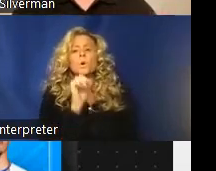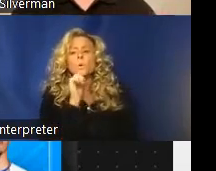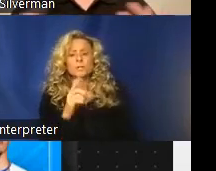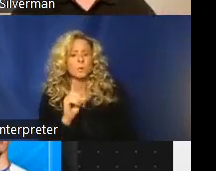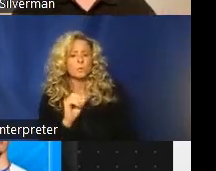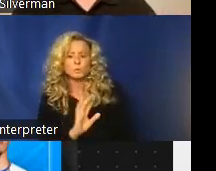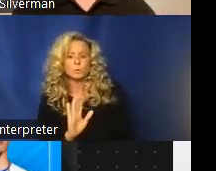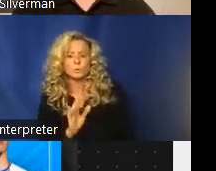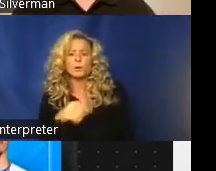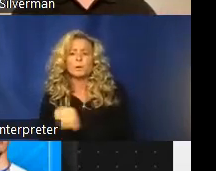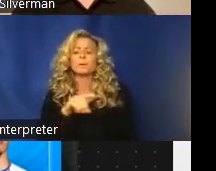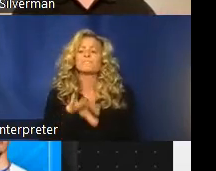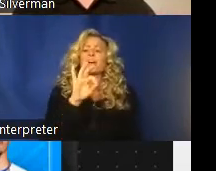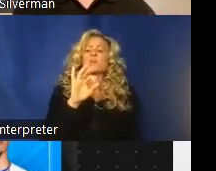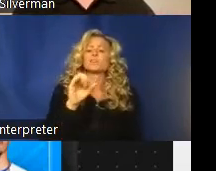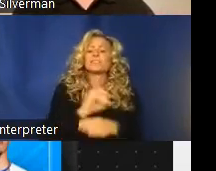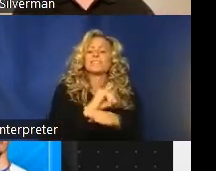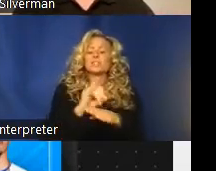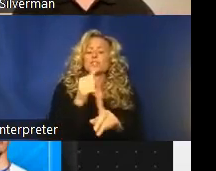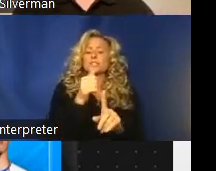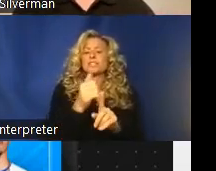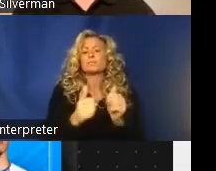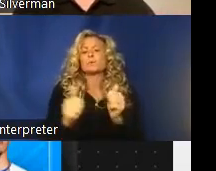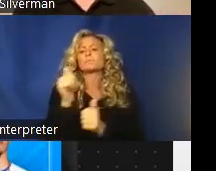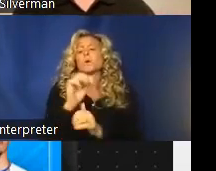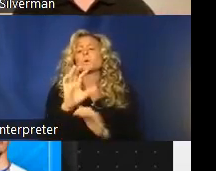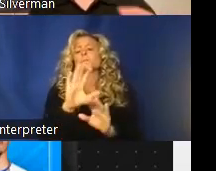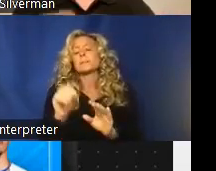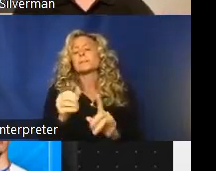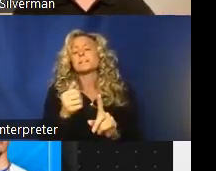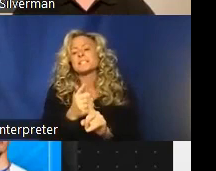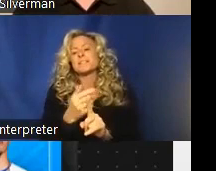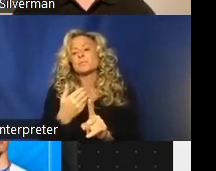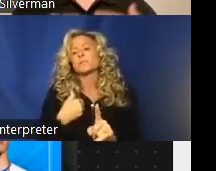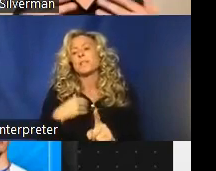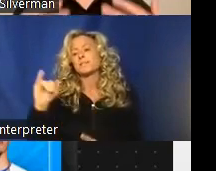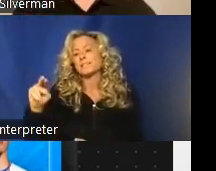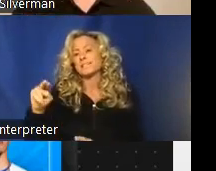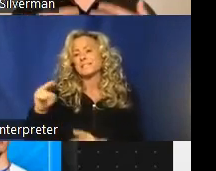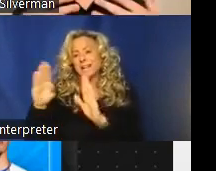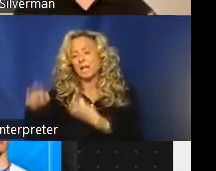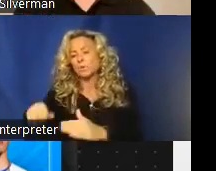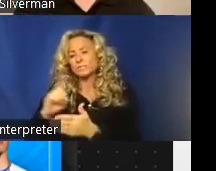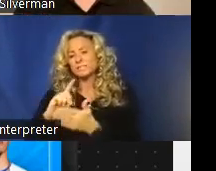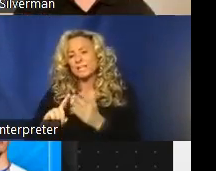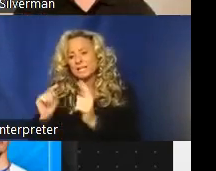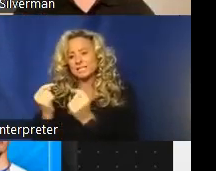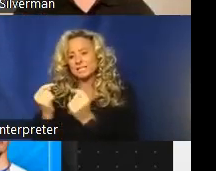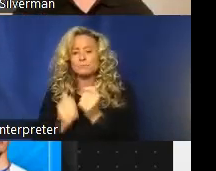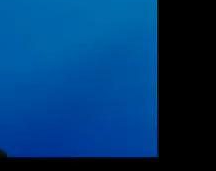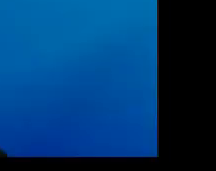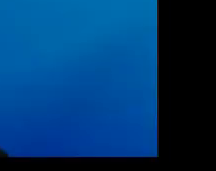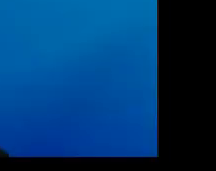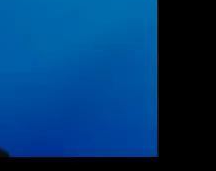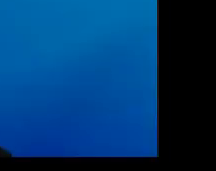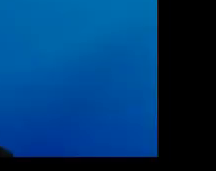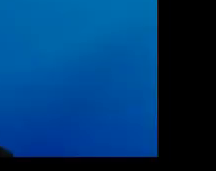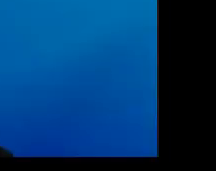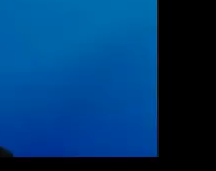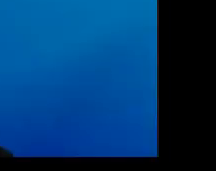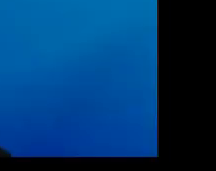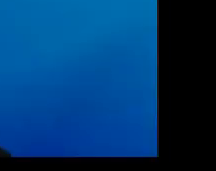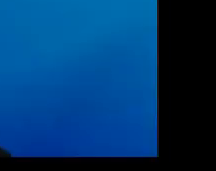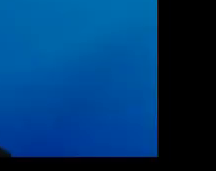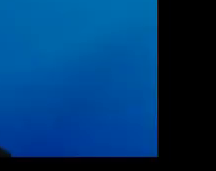something that's done in the industry, where most companies like us will have an in-house design team that designs most of the cards. And then for special